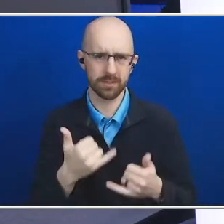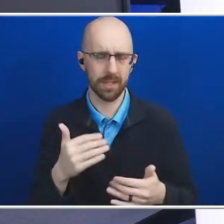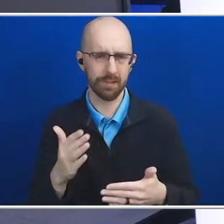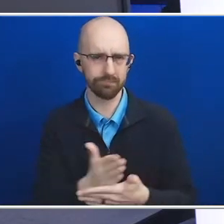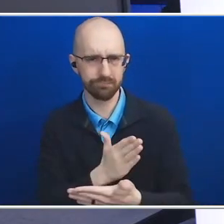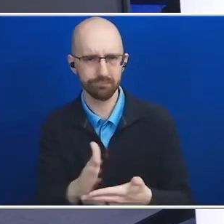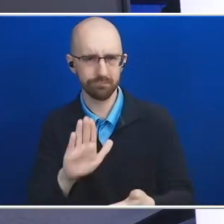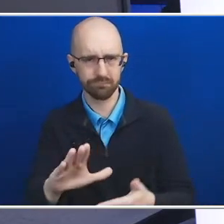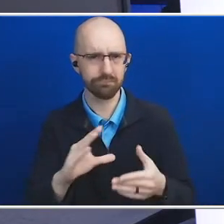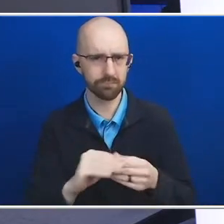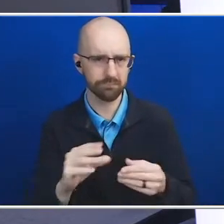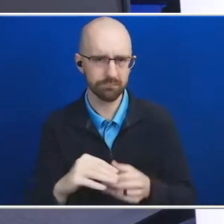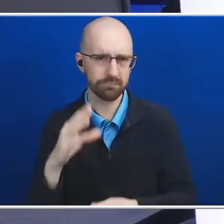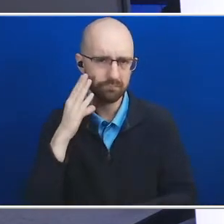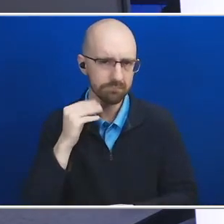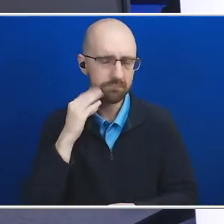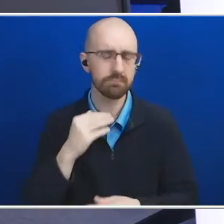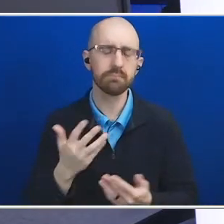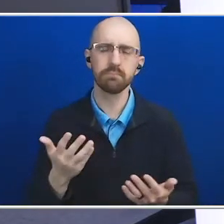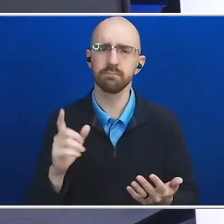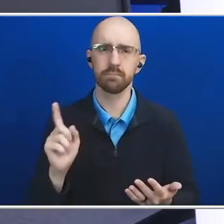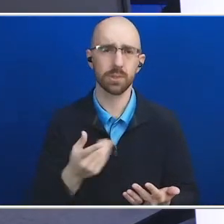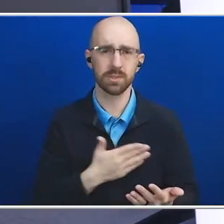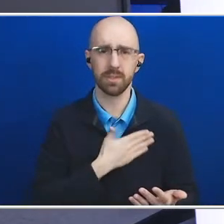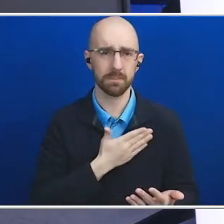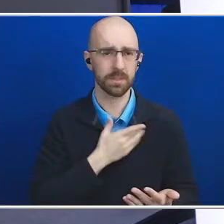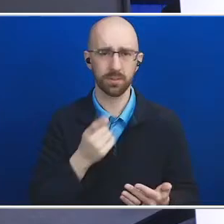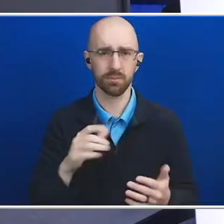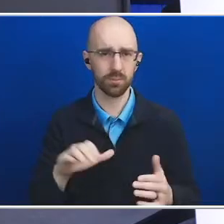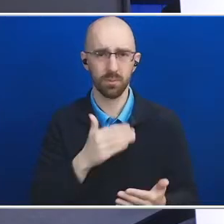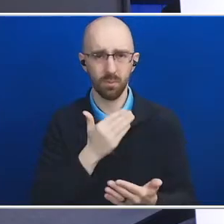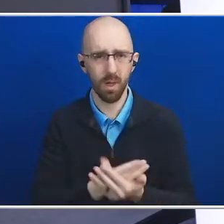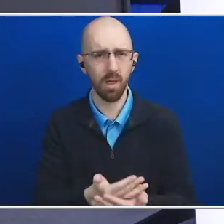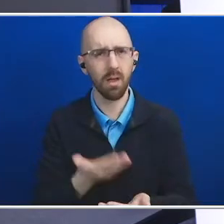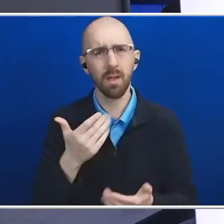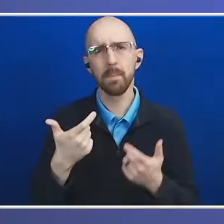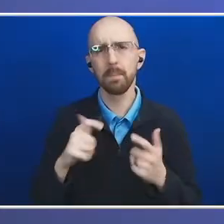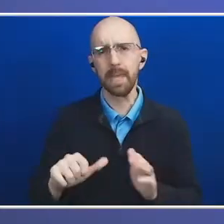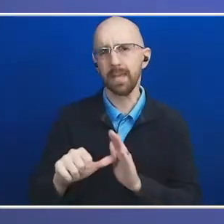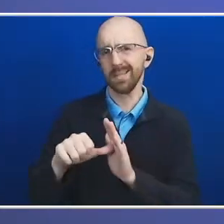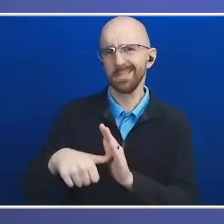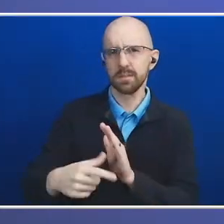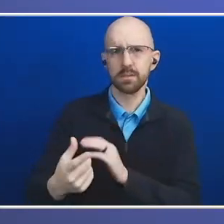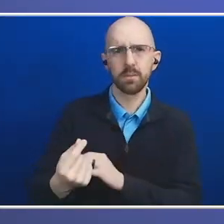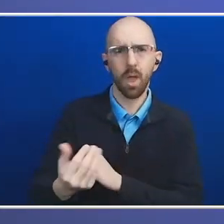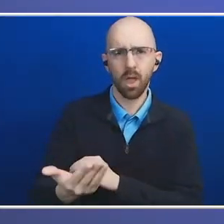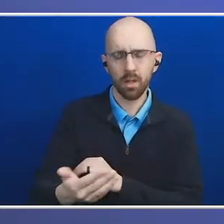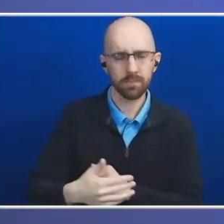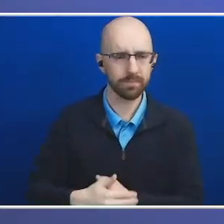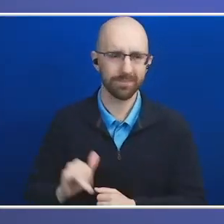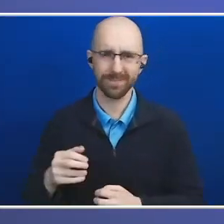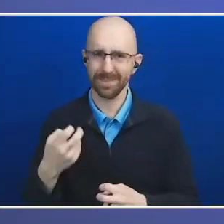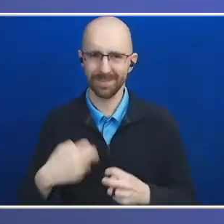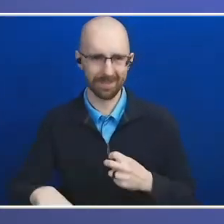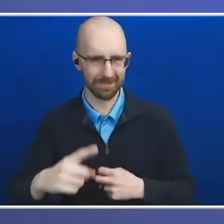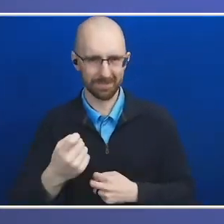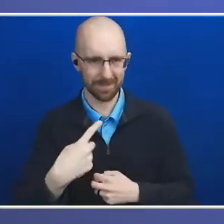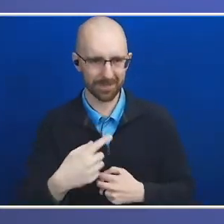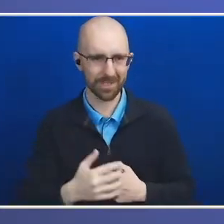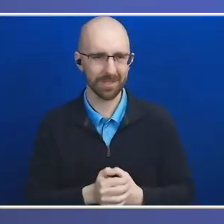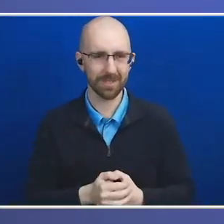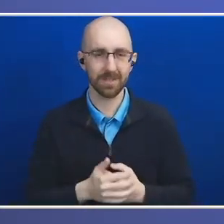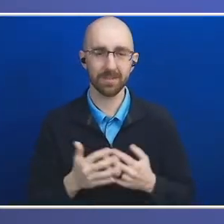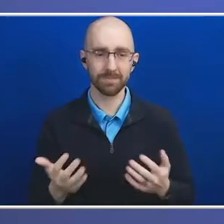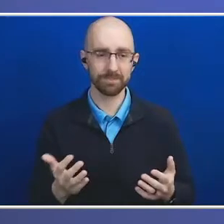and we're just glad you're doing well. What do you want the big takeaway to be? Oh, that's a very tough question. I